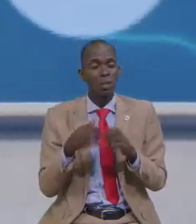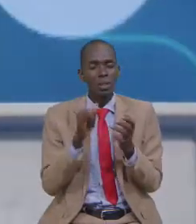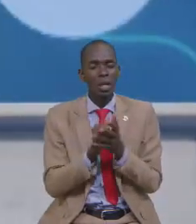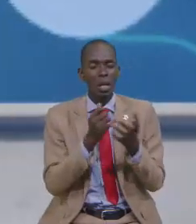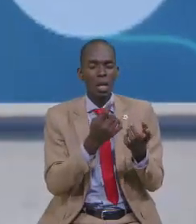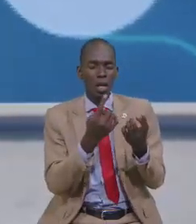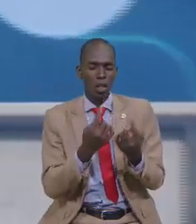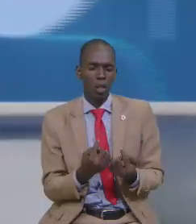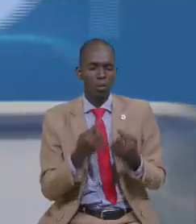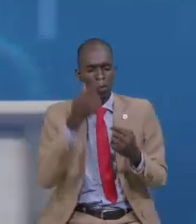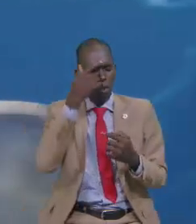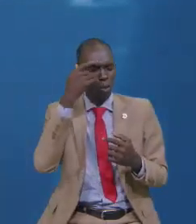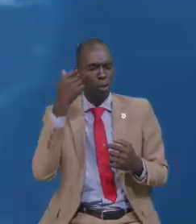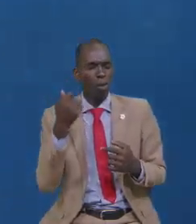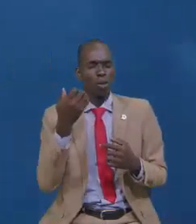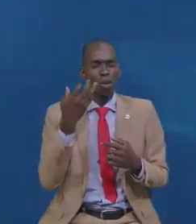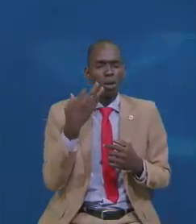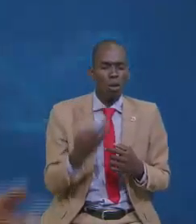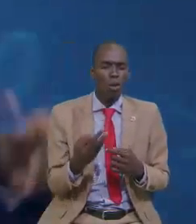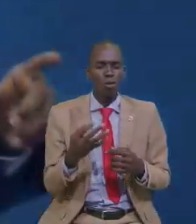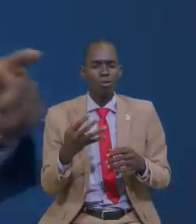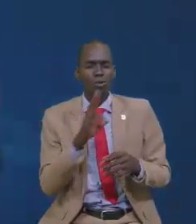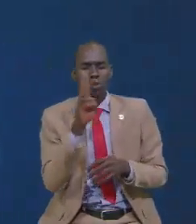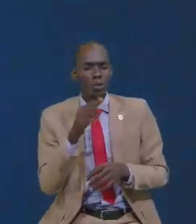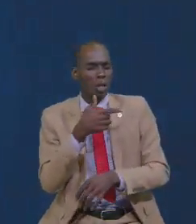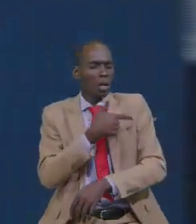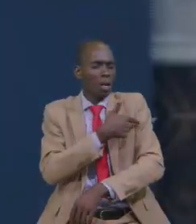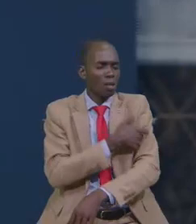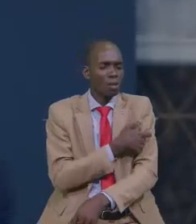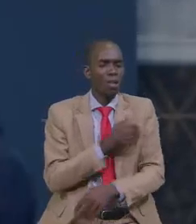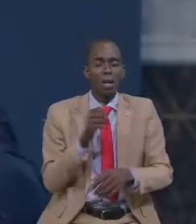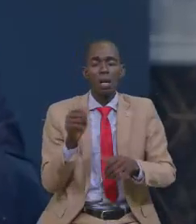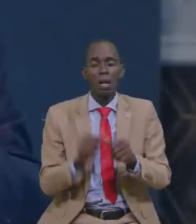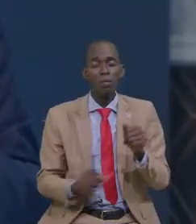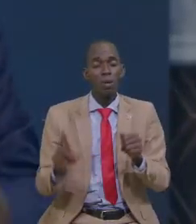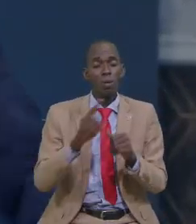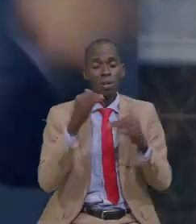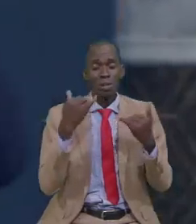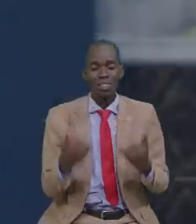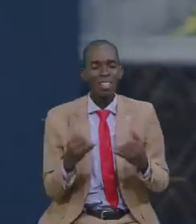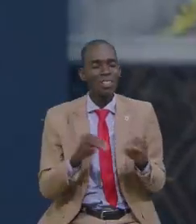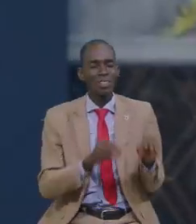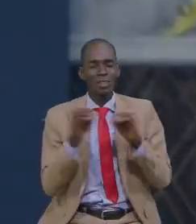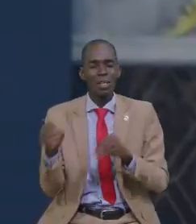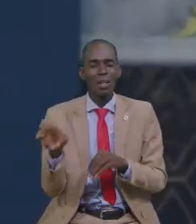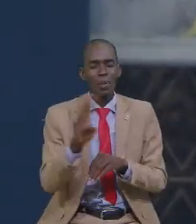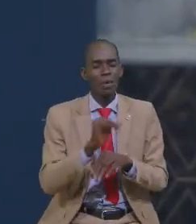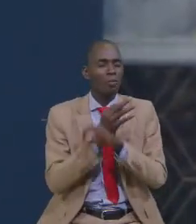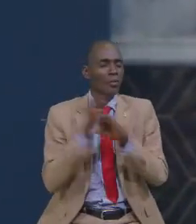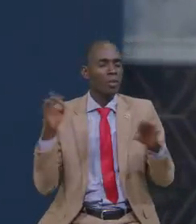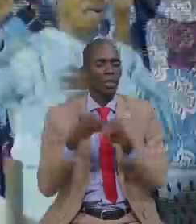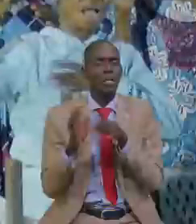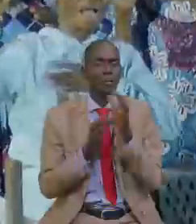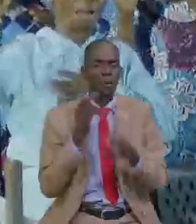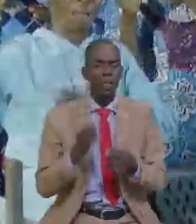a result of taking those drugs. Everyone now, set them free in Jesus'